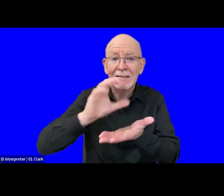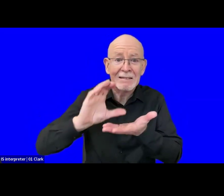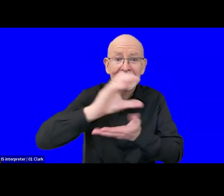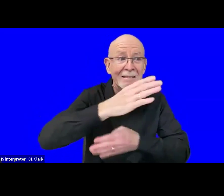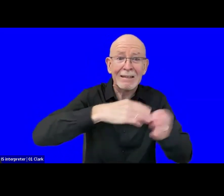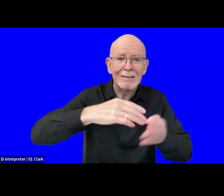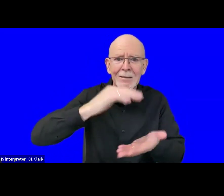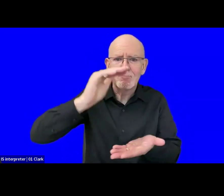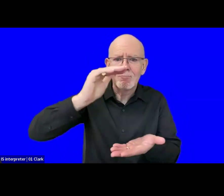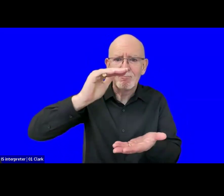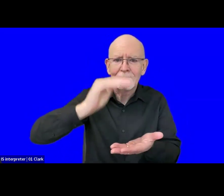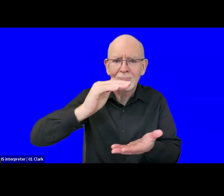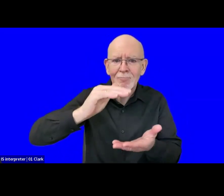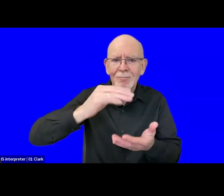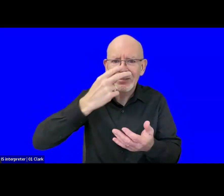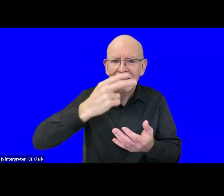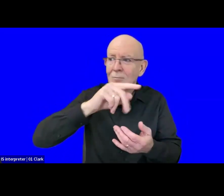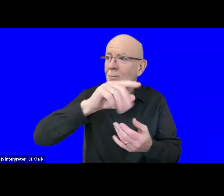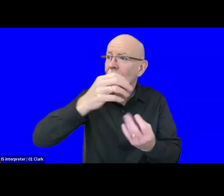other vulnerable groups.